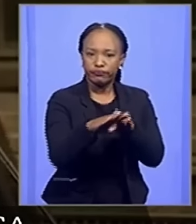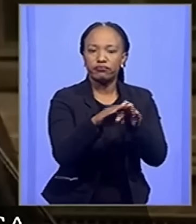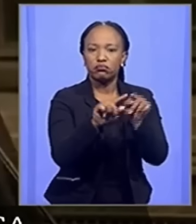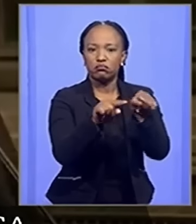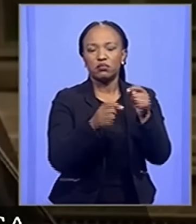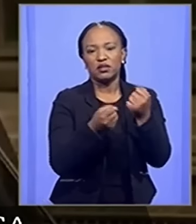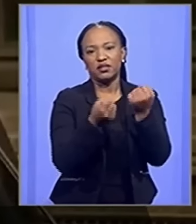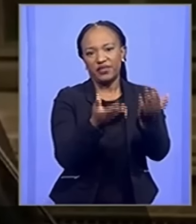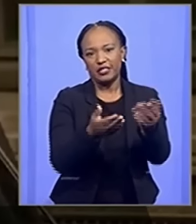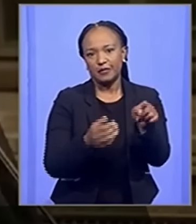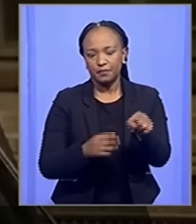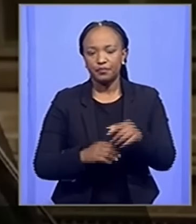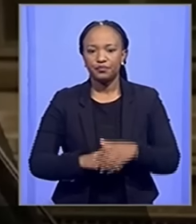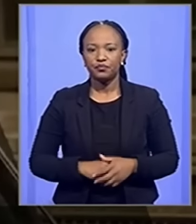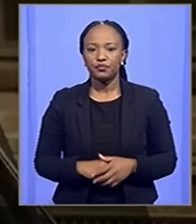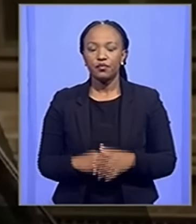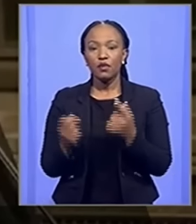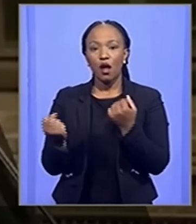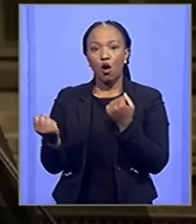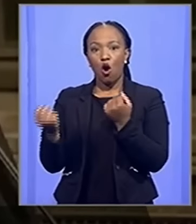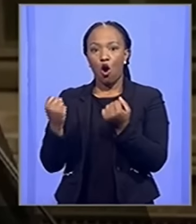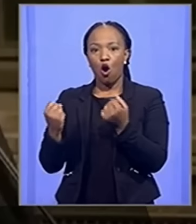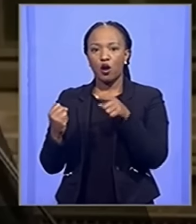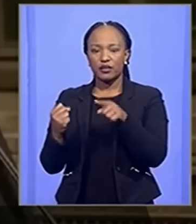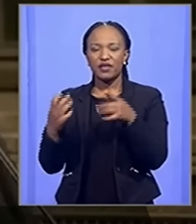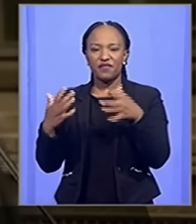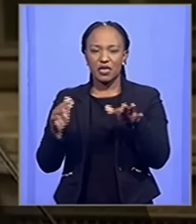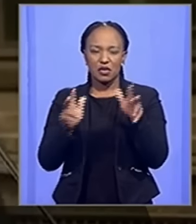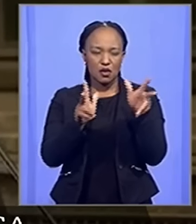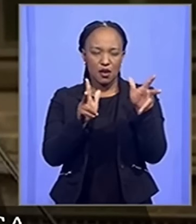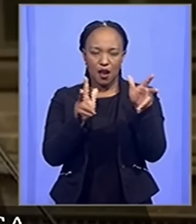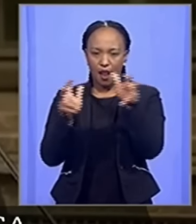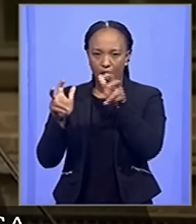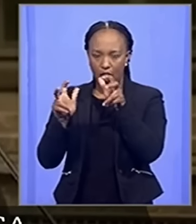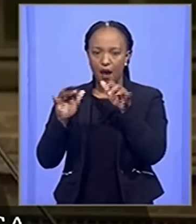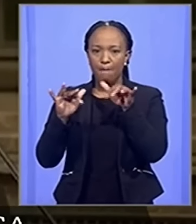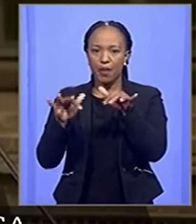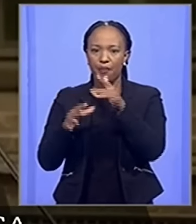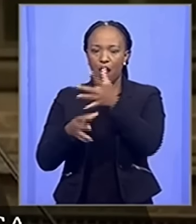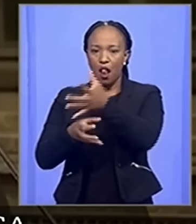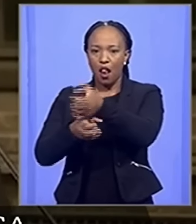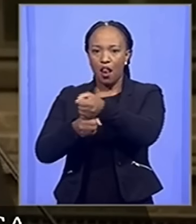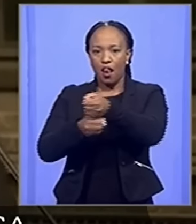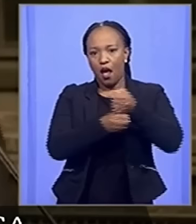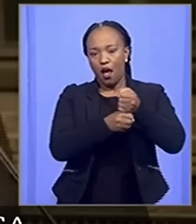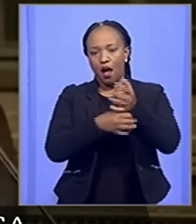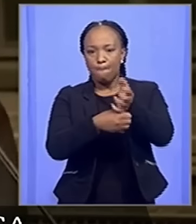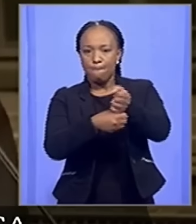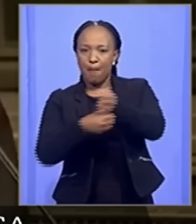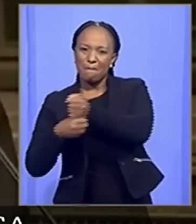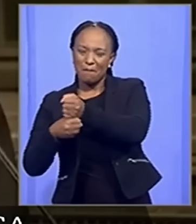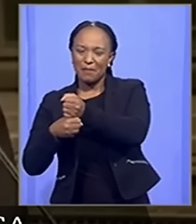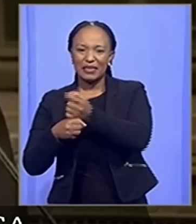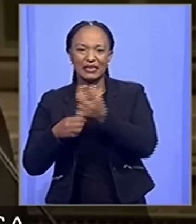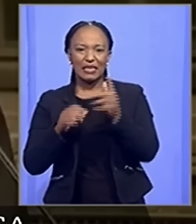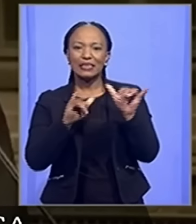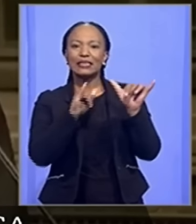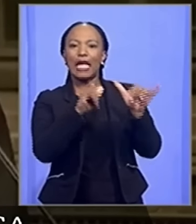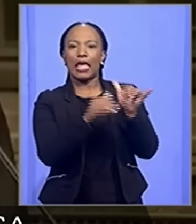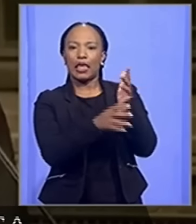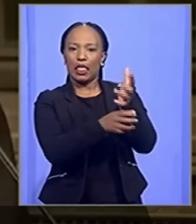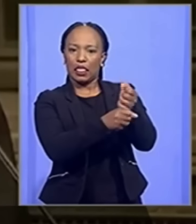The court finds it deeply troubling that many of these hostages remain in captivity and reiterates its